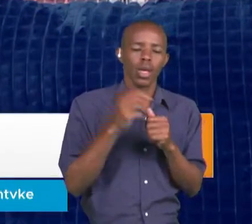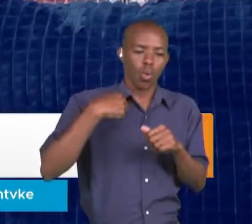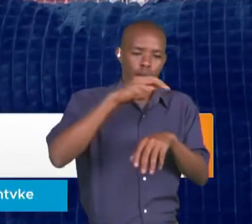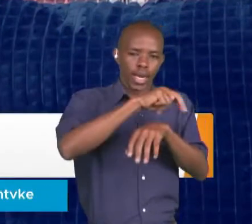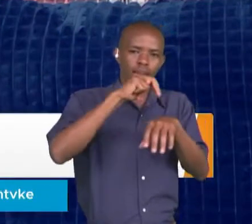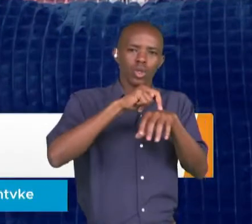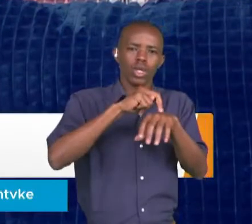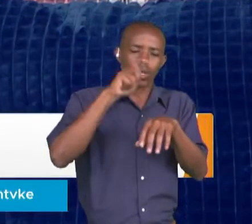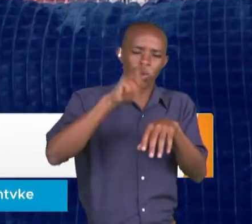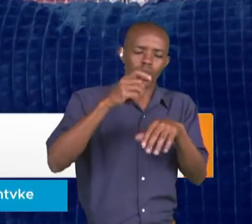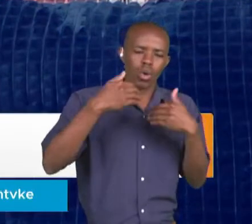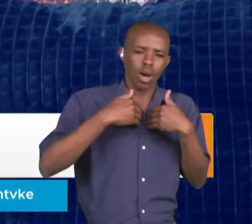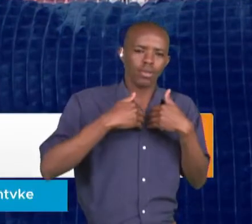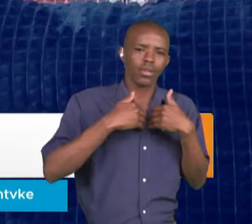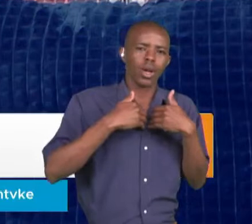have